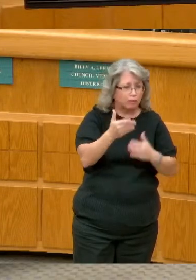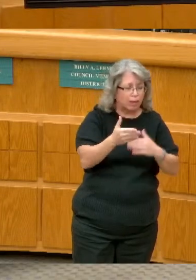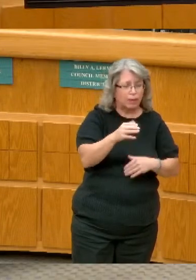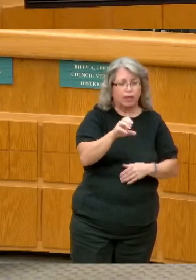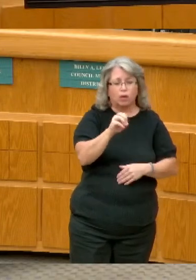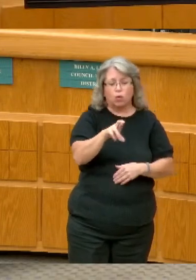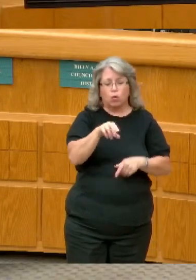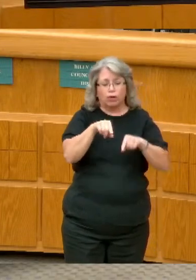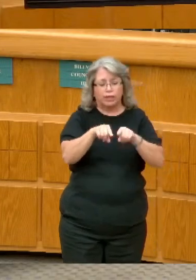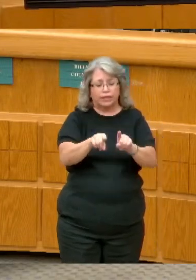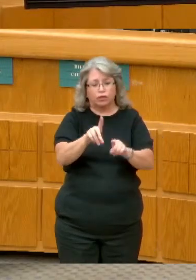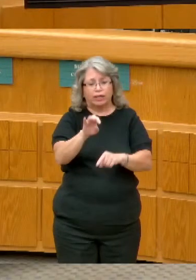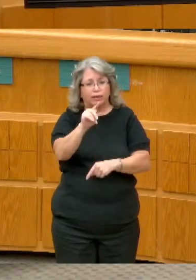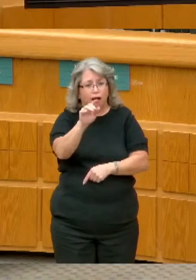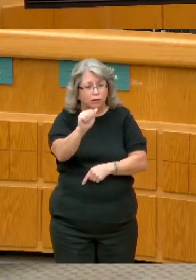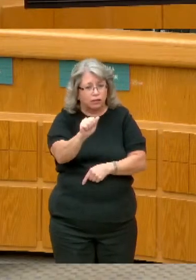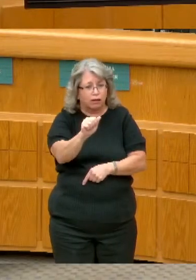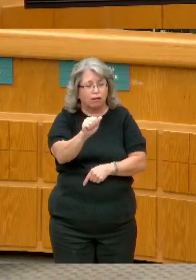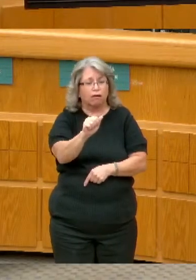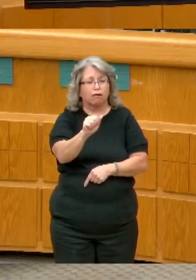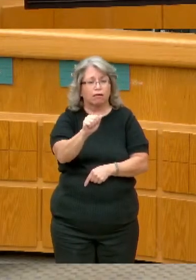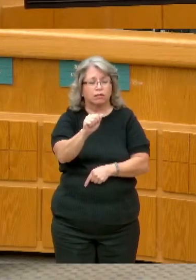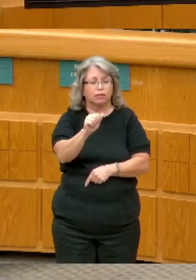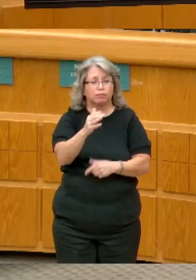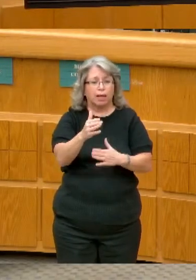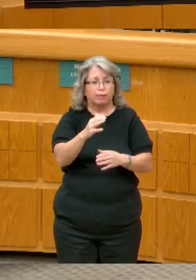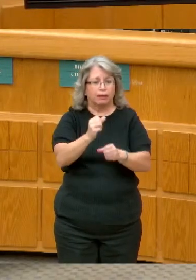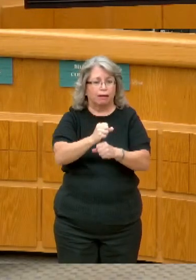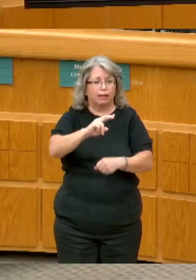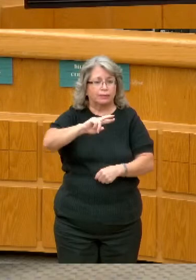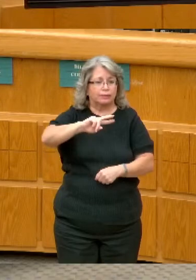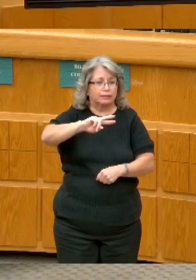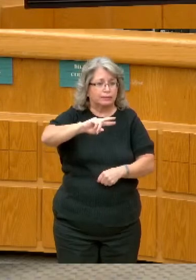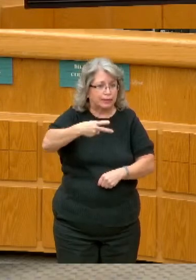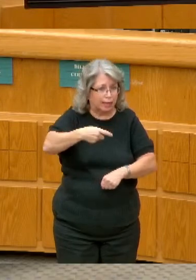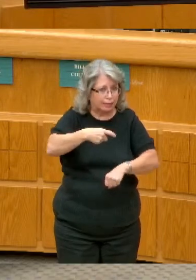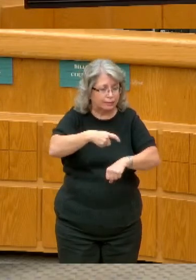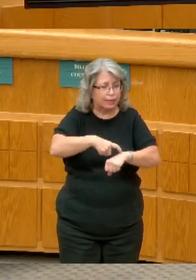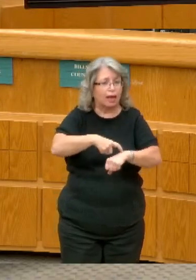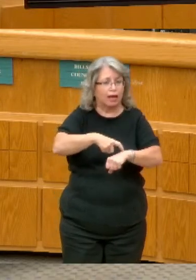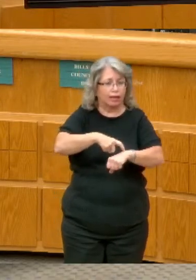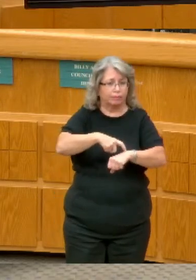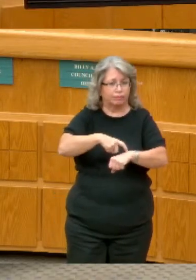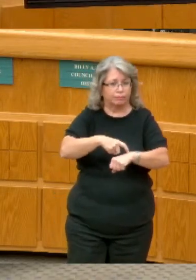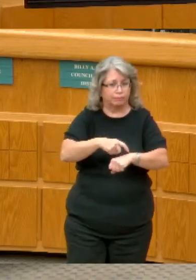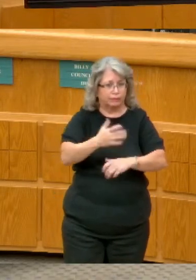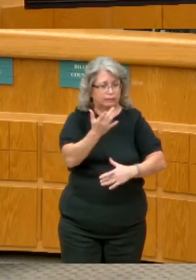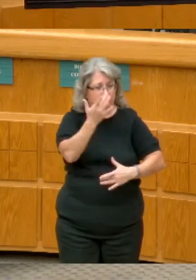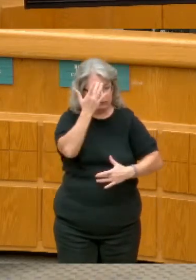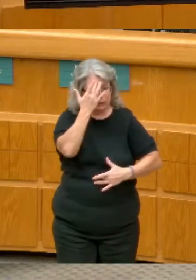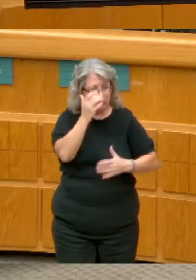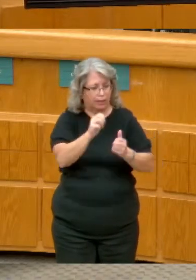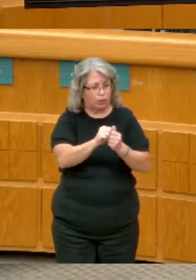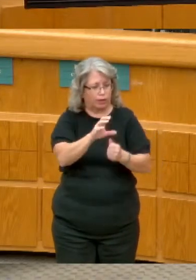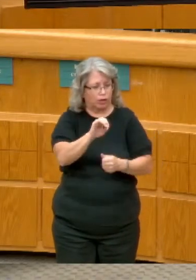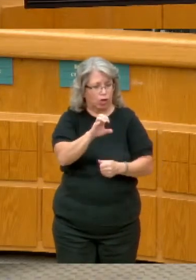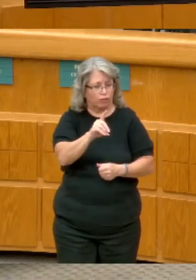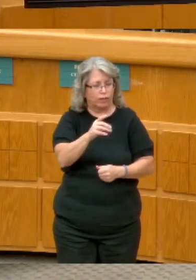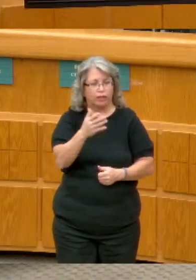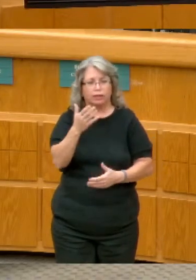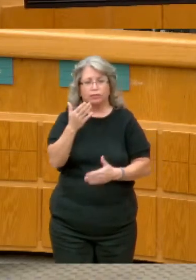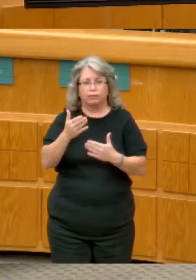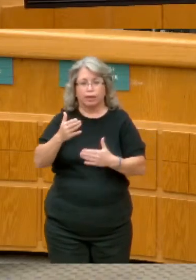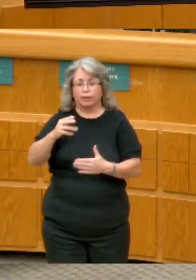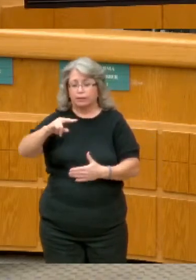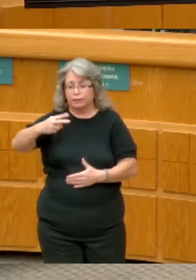They got reinfected here, probably from the original. And now they're getting reinfected with the Omicron. You see these high